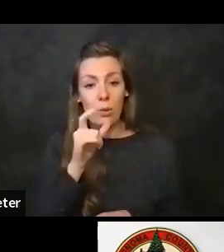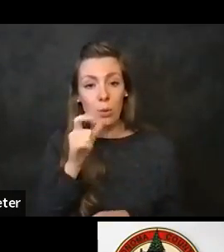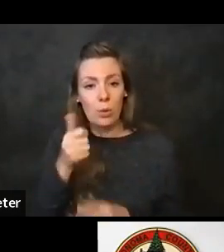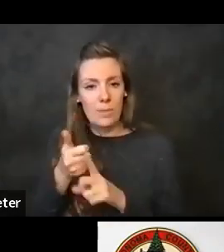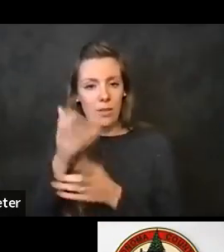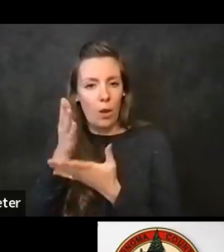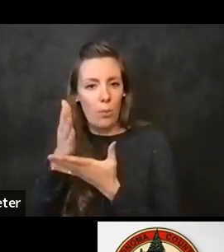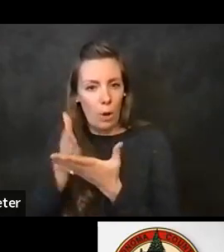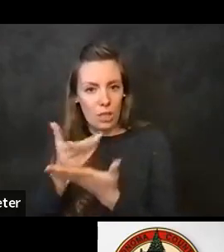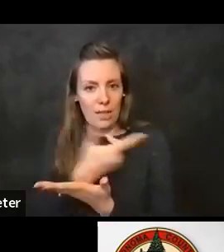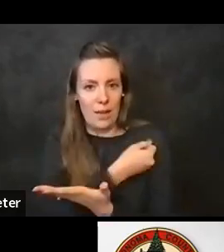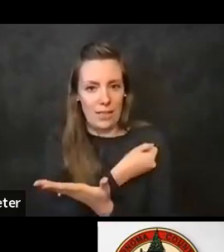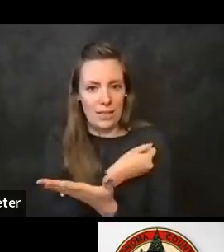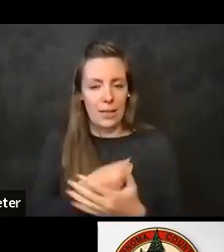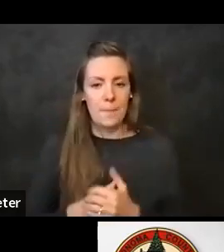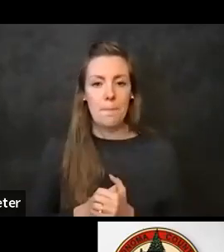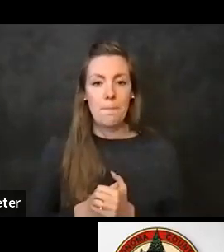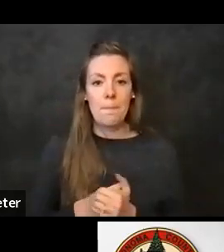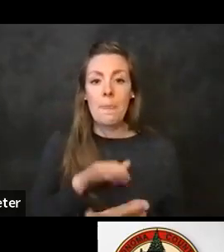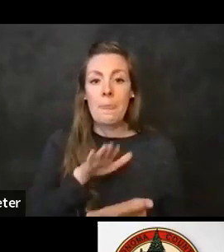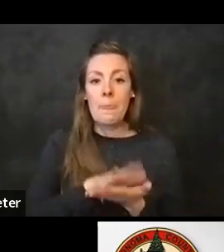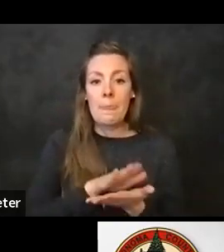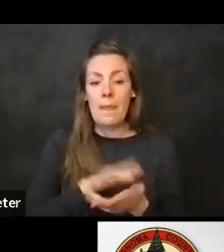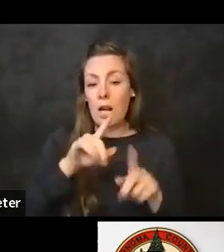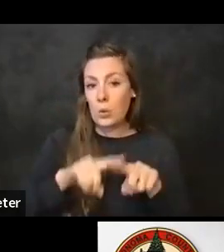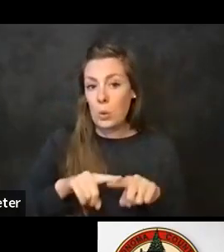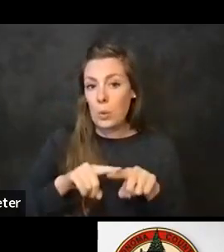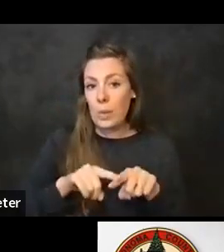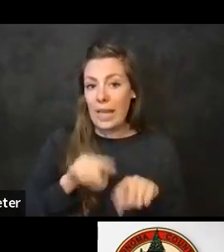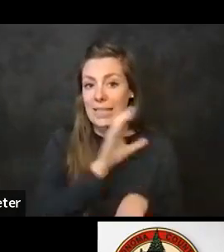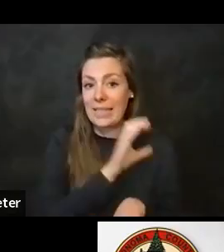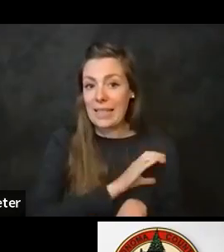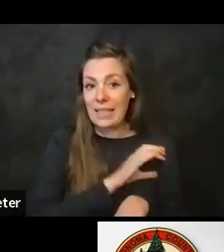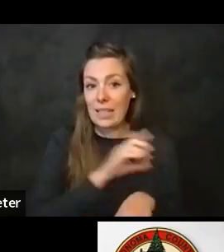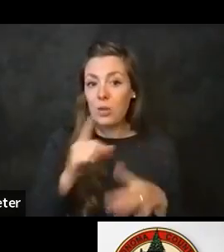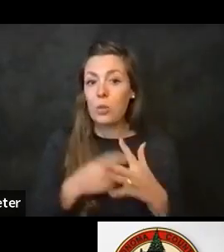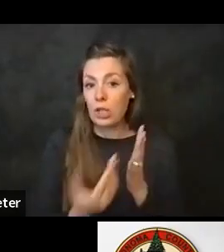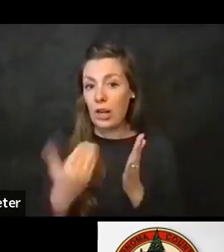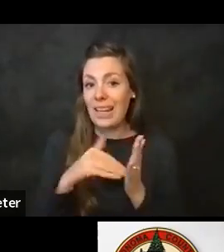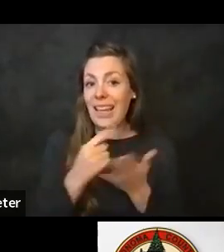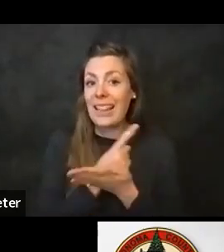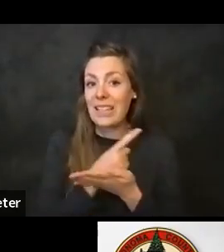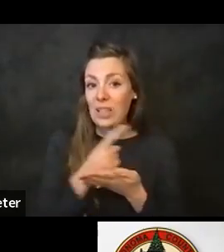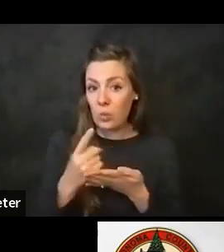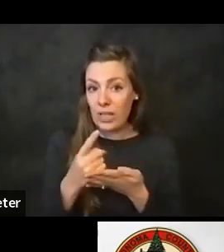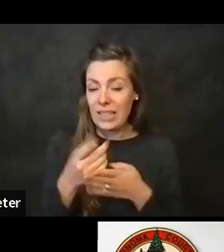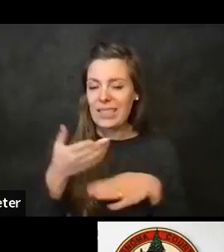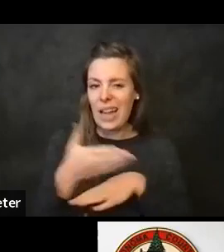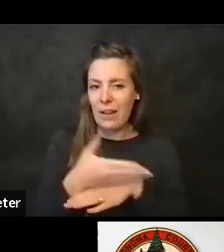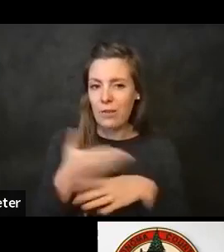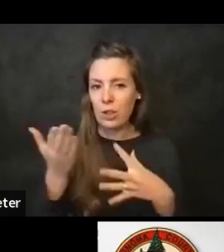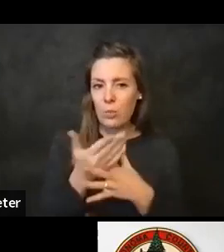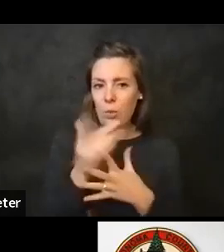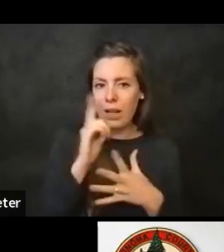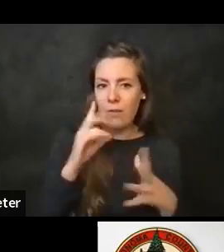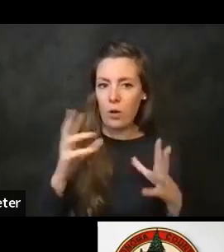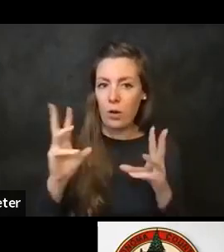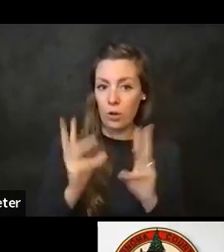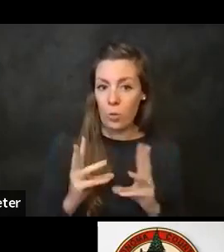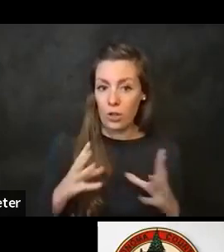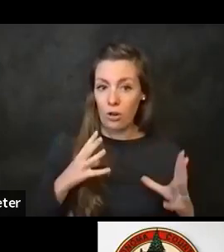vaccinated. Our school-based pediatric vaccine clinics resumed this week after taking a break for the winter